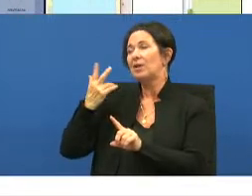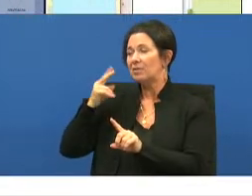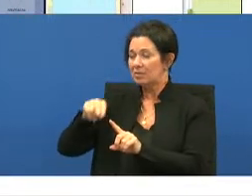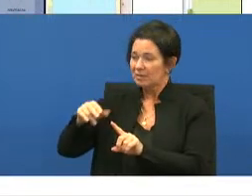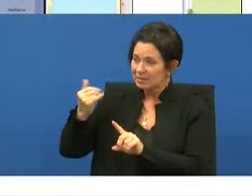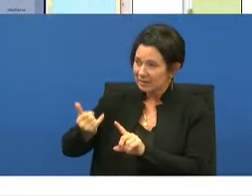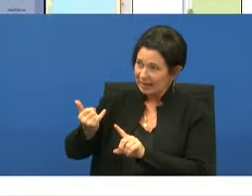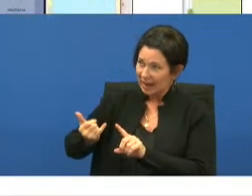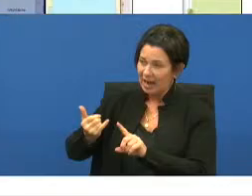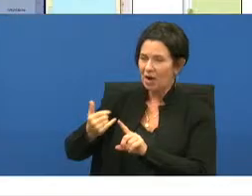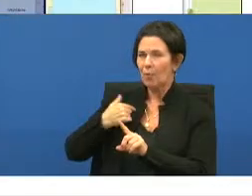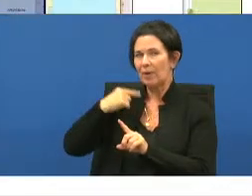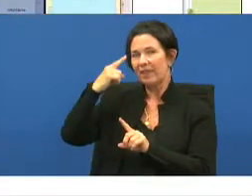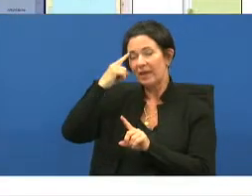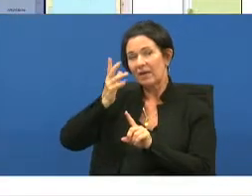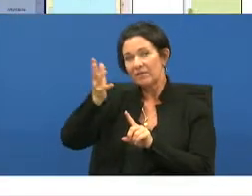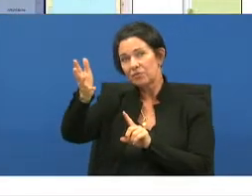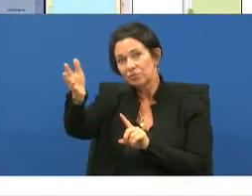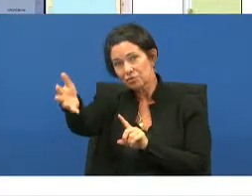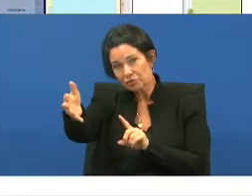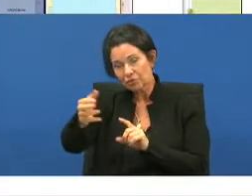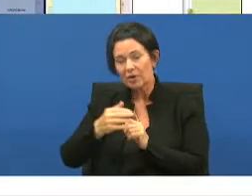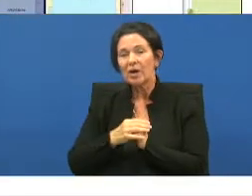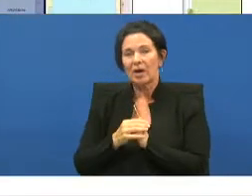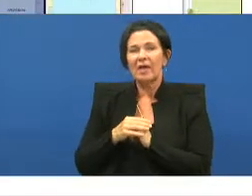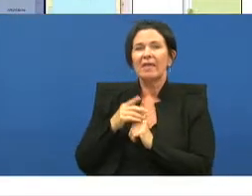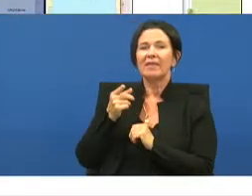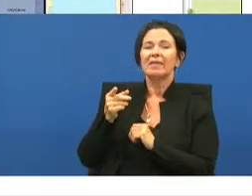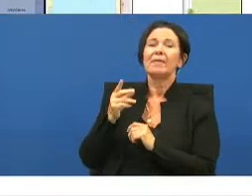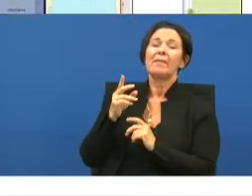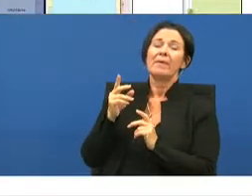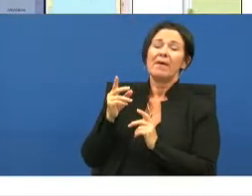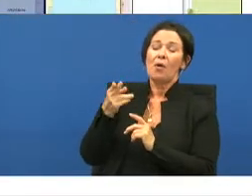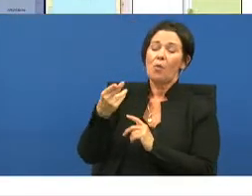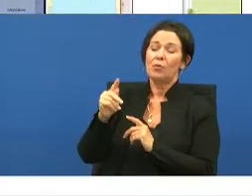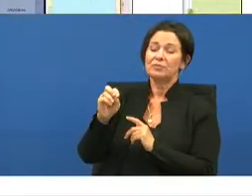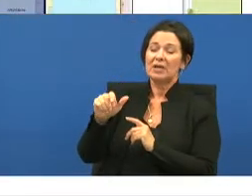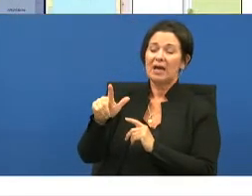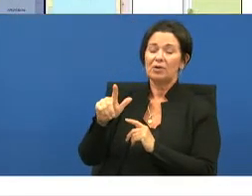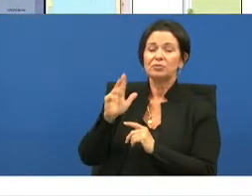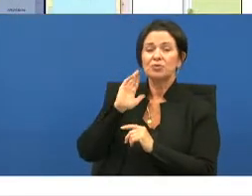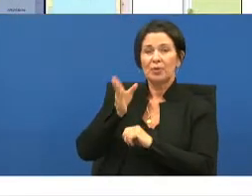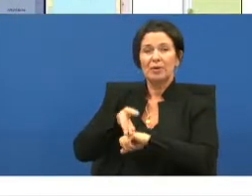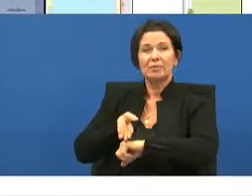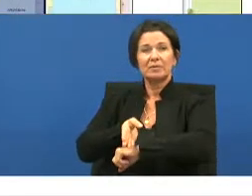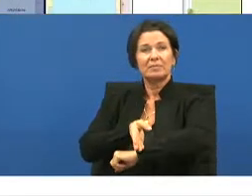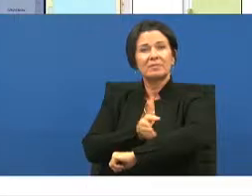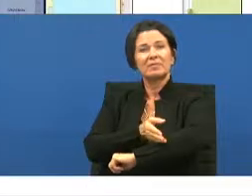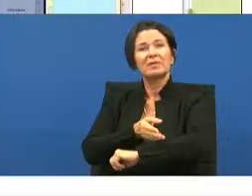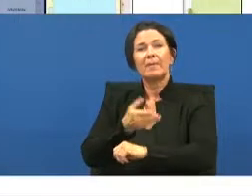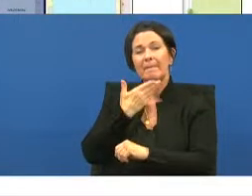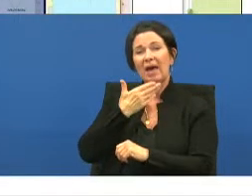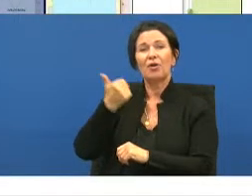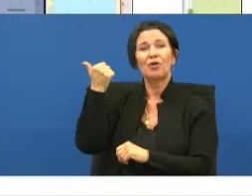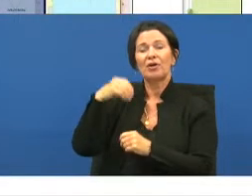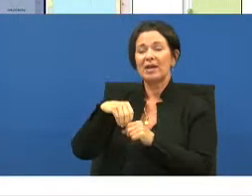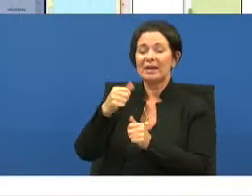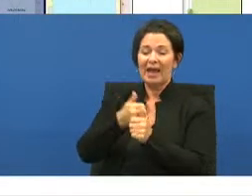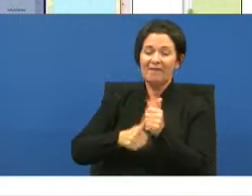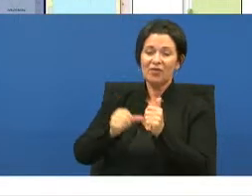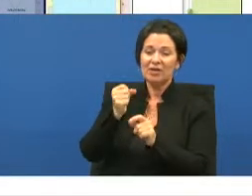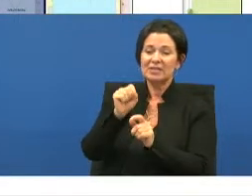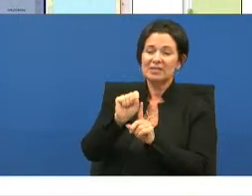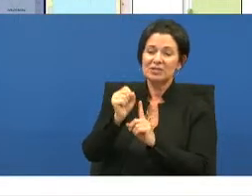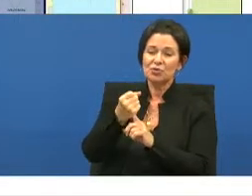been opened, and the other hotels in the market actually perform better in occupancy and rate in almost every case we've seen around the